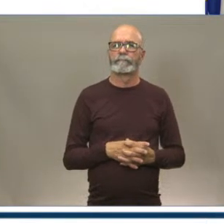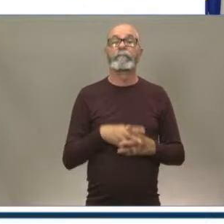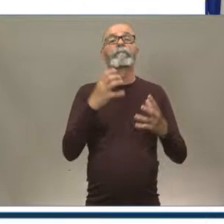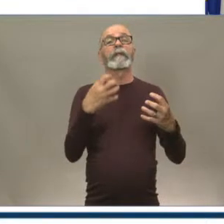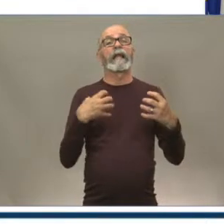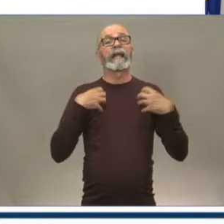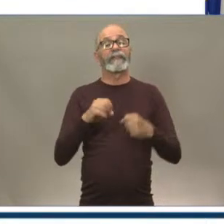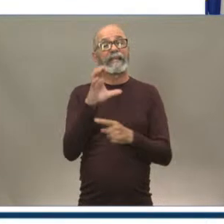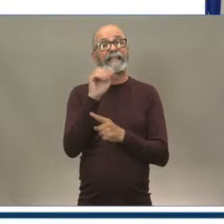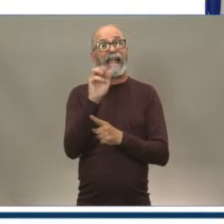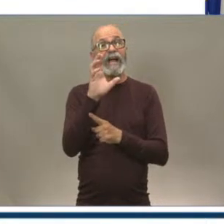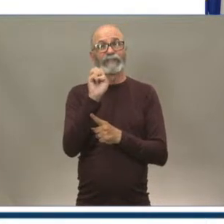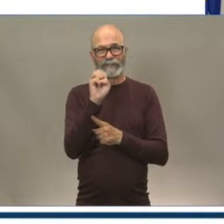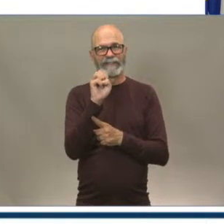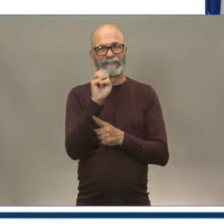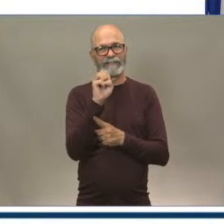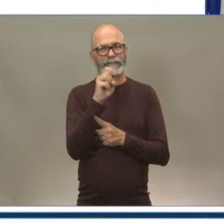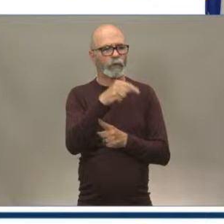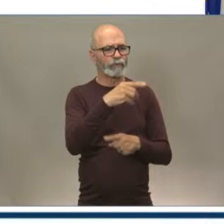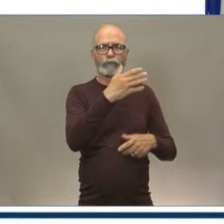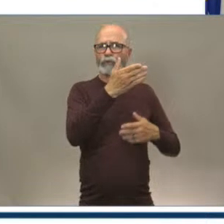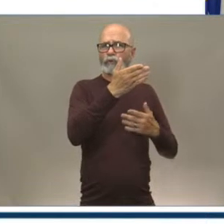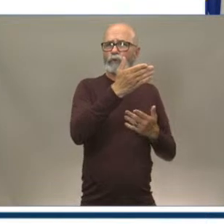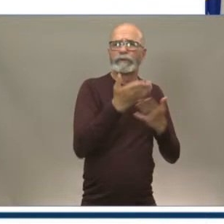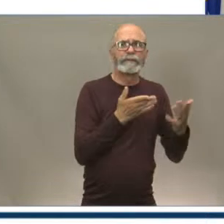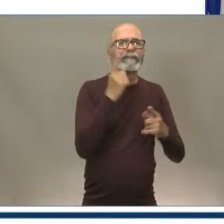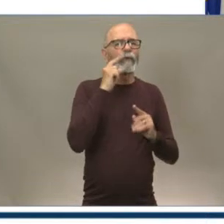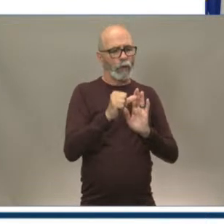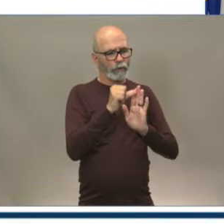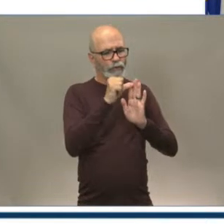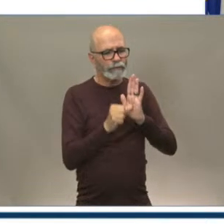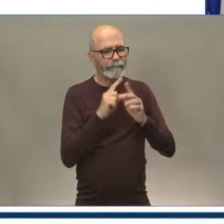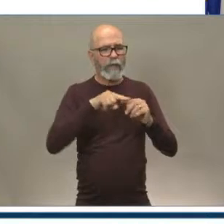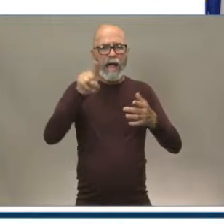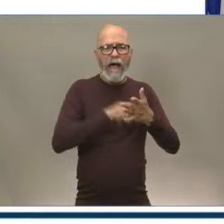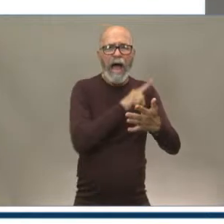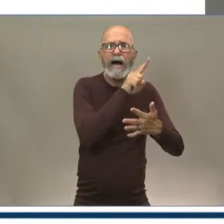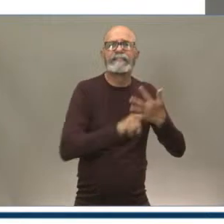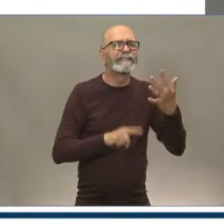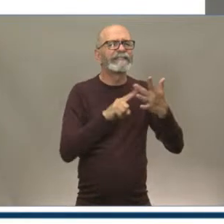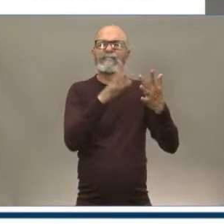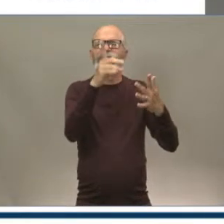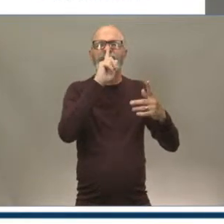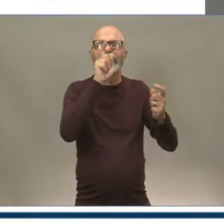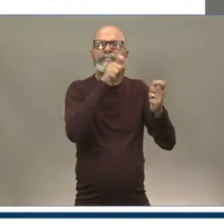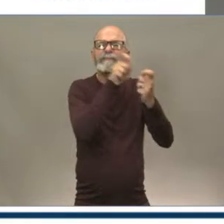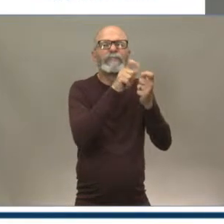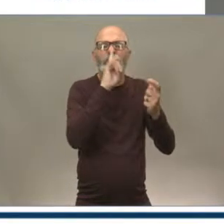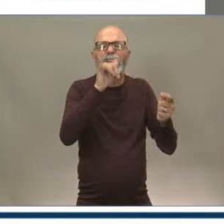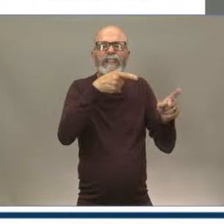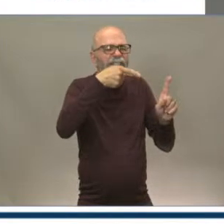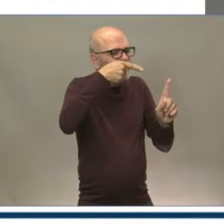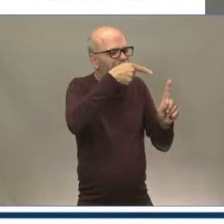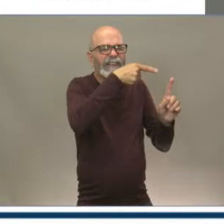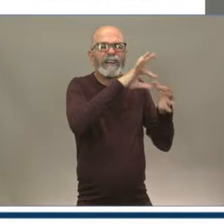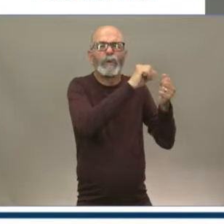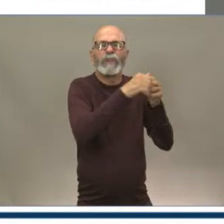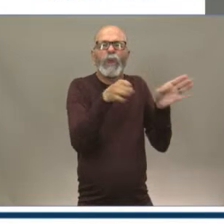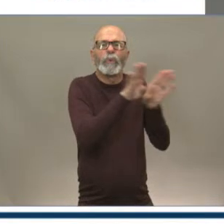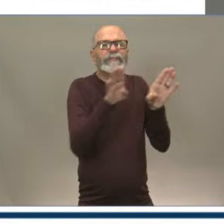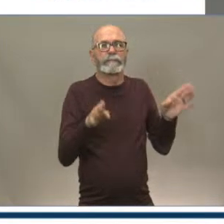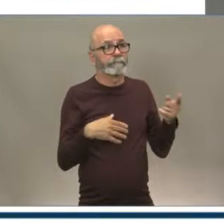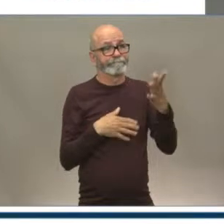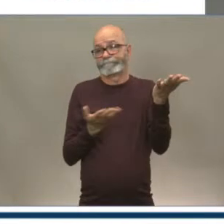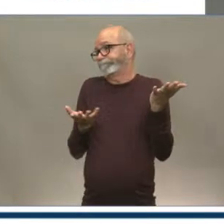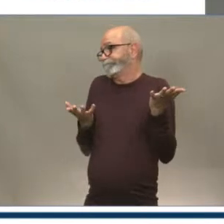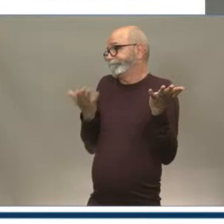on what services would be closed, for example. So I'm not involved in that level of planning. There's teams of people in